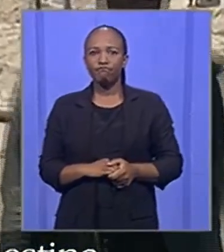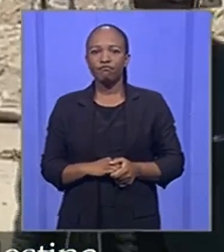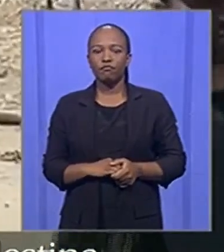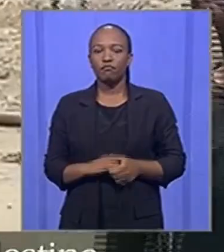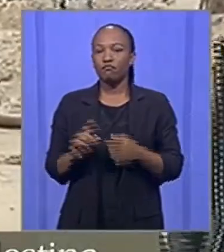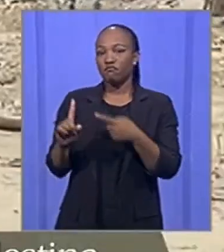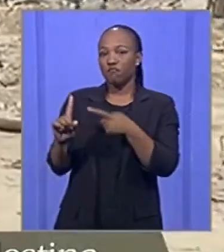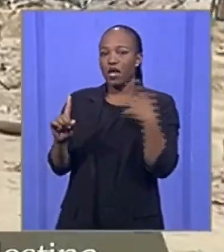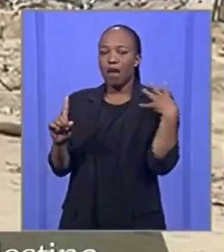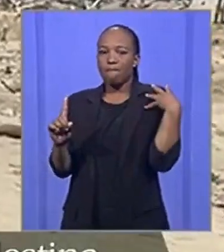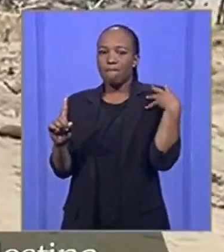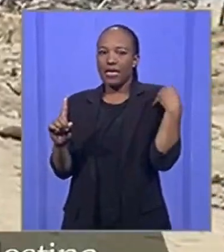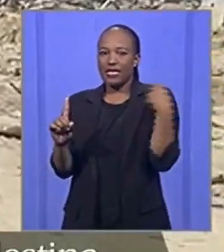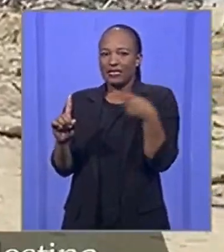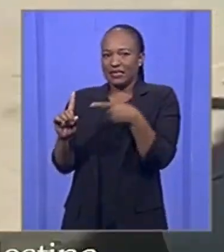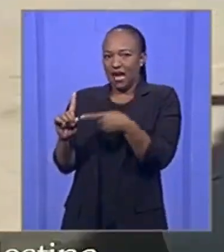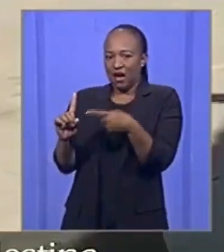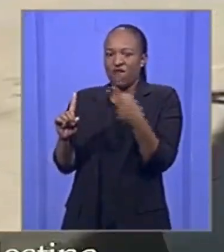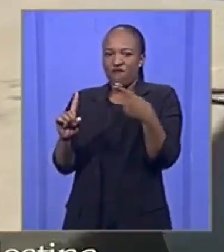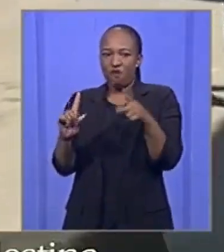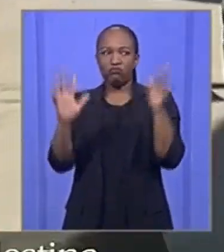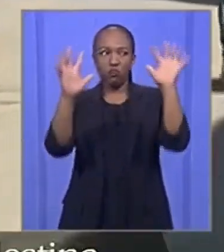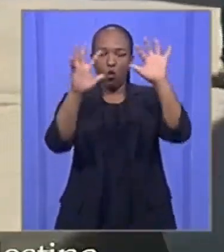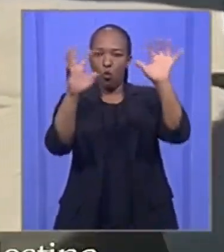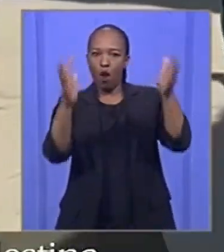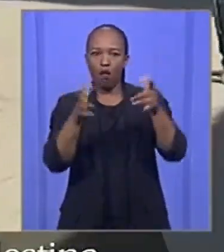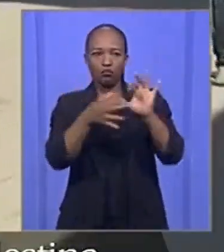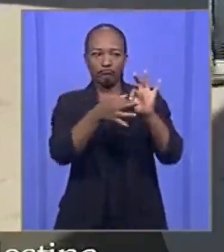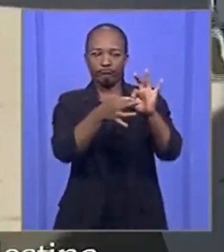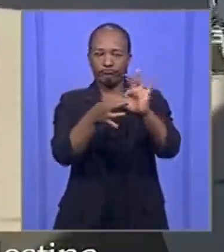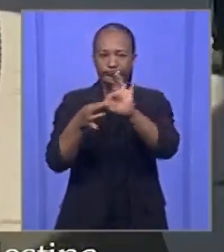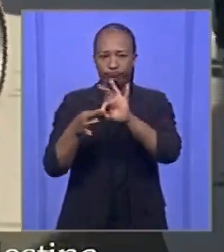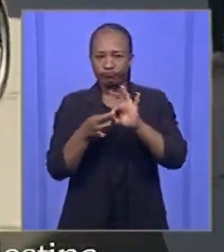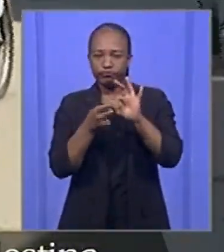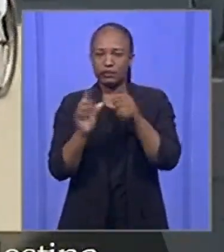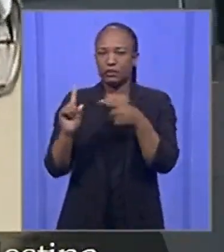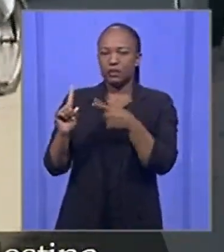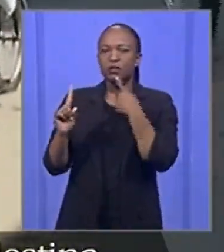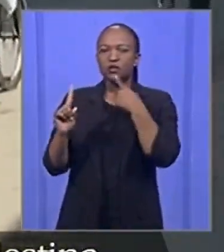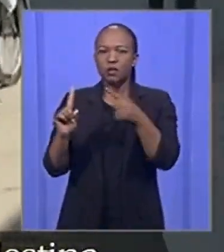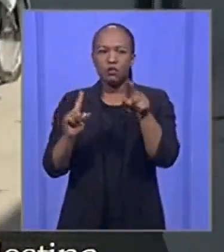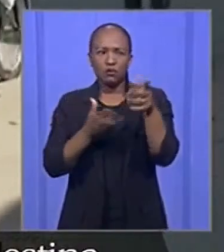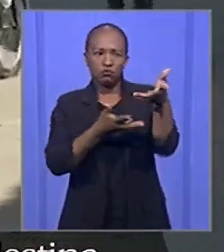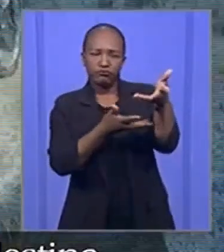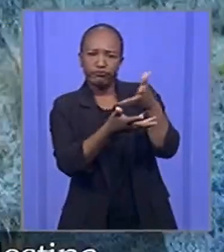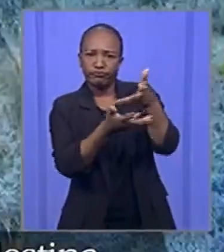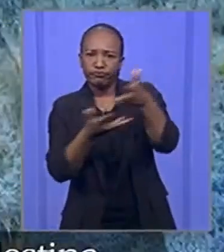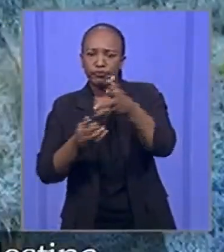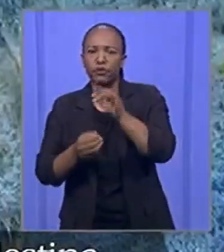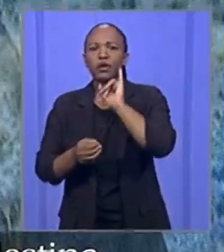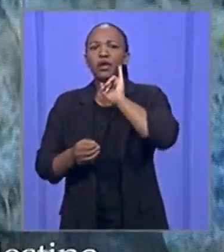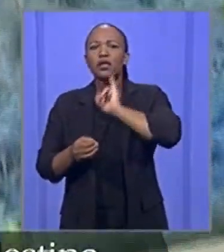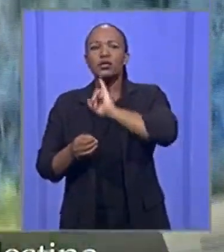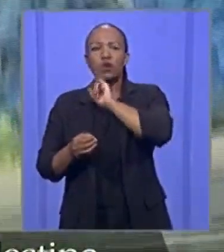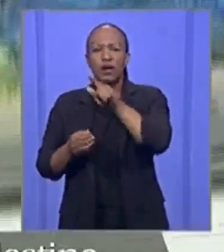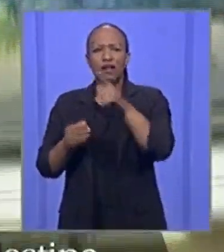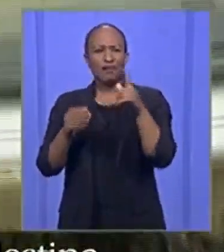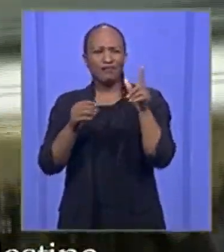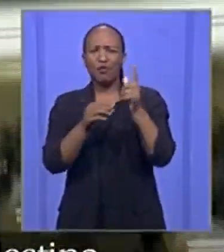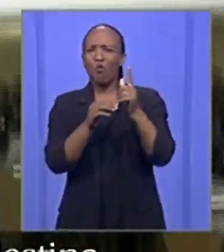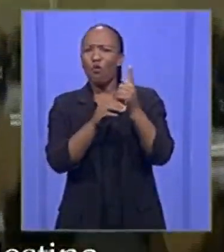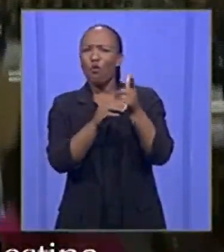Letona la dikamano tsa matjhaba Naledi Pando o ipileditse hore ho be le ditherisano tse tla beha kgatello ho Israele hore e emise ka dipolao